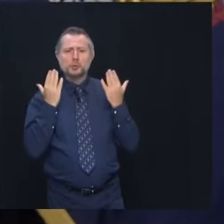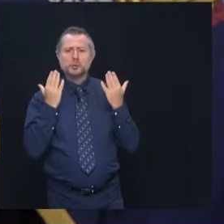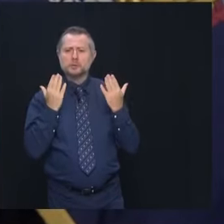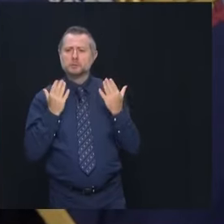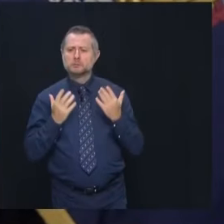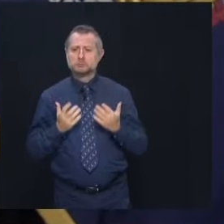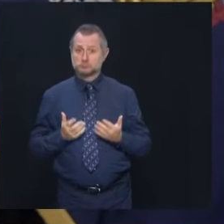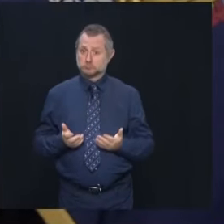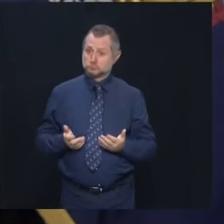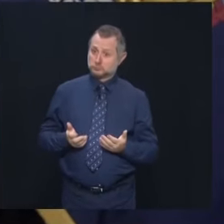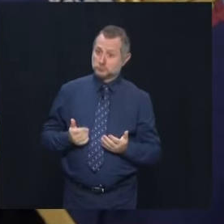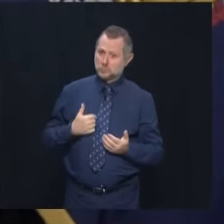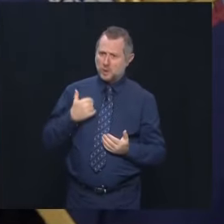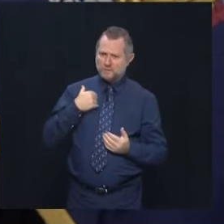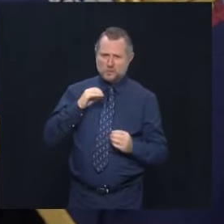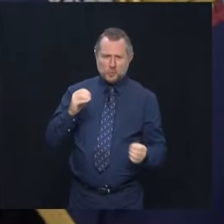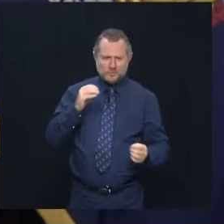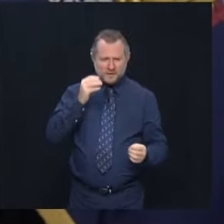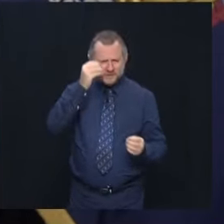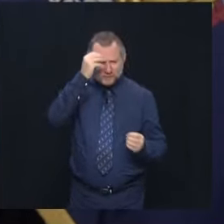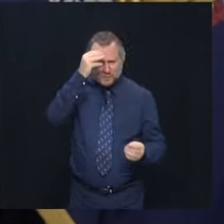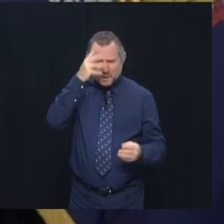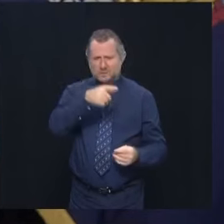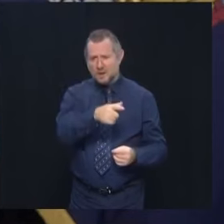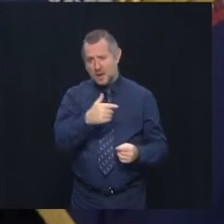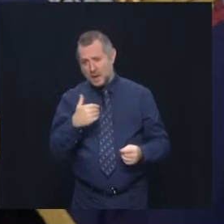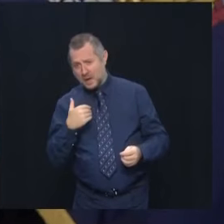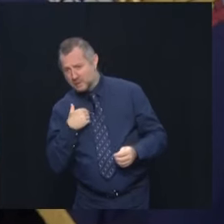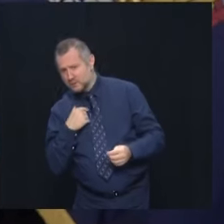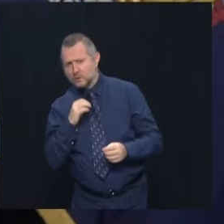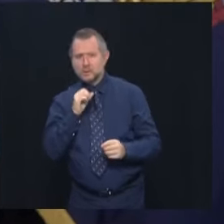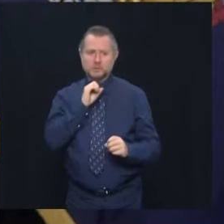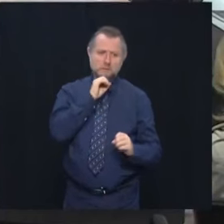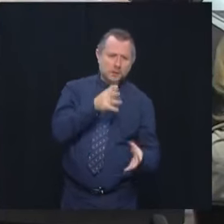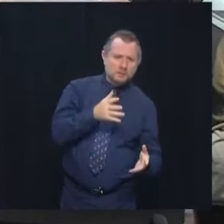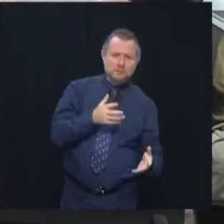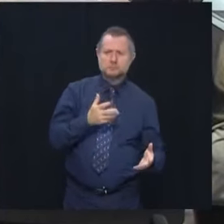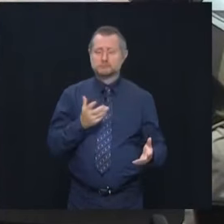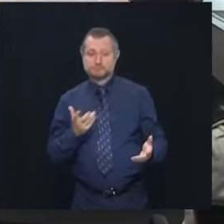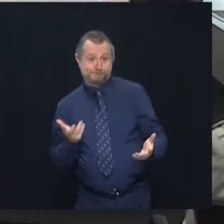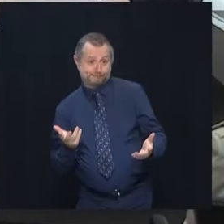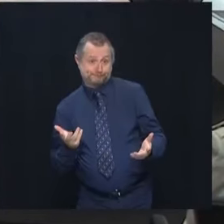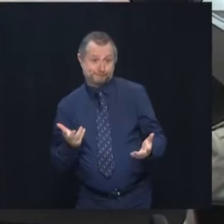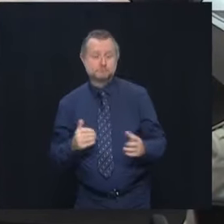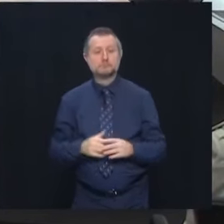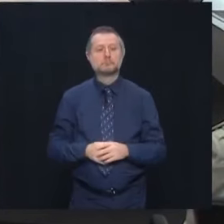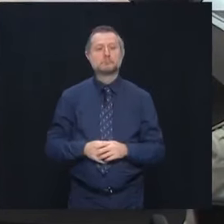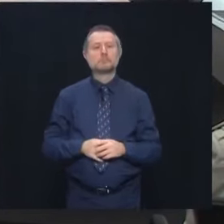don't have any information as to whether or not it's safe? When you sent them in today, you could have made this decision